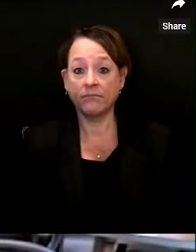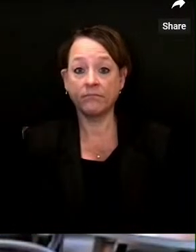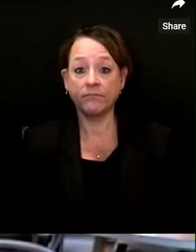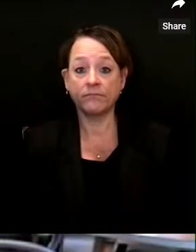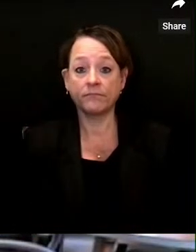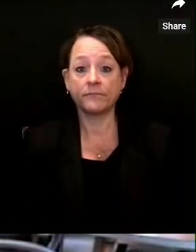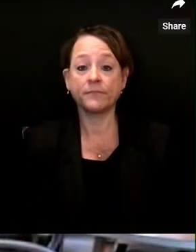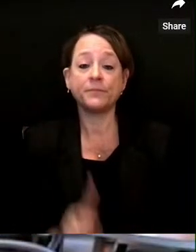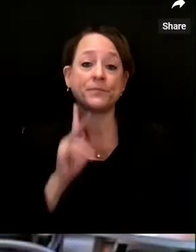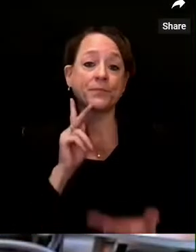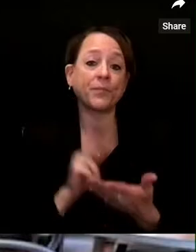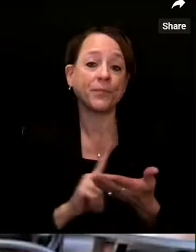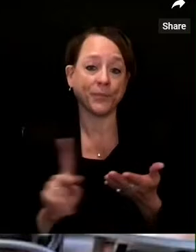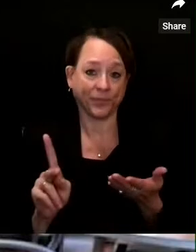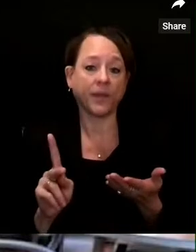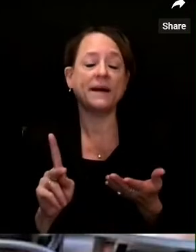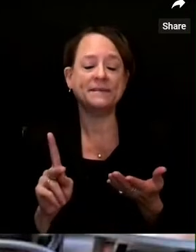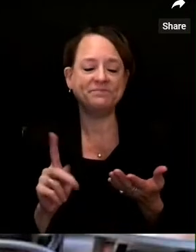that.